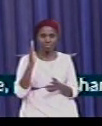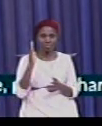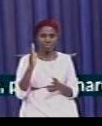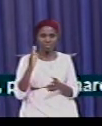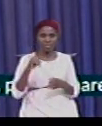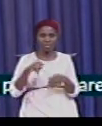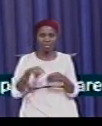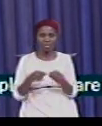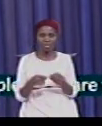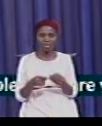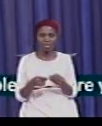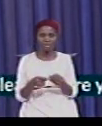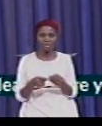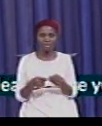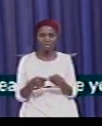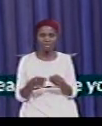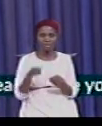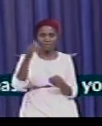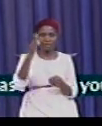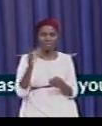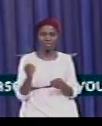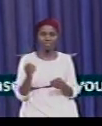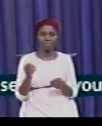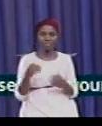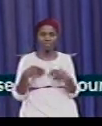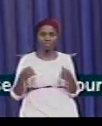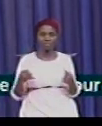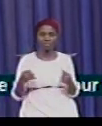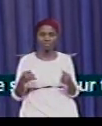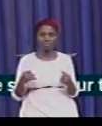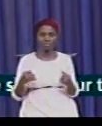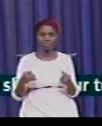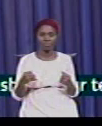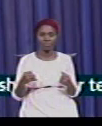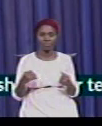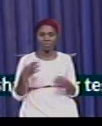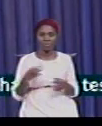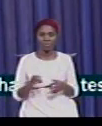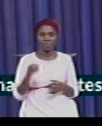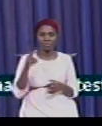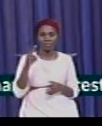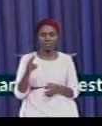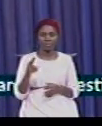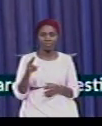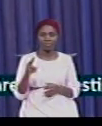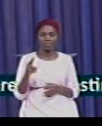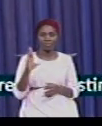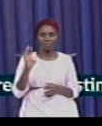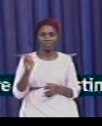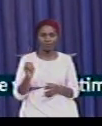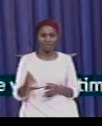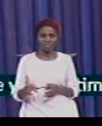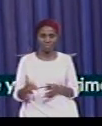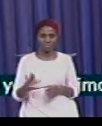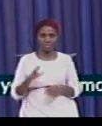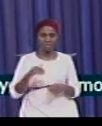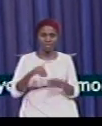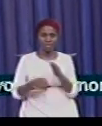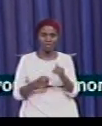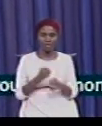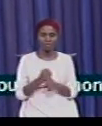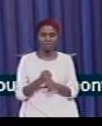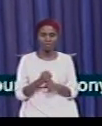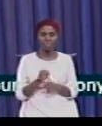healing with ulcer. It was in 2016, I was diagnosed with